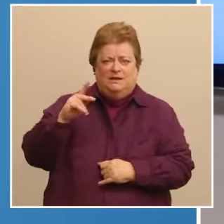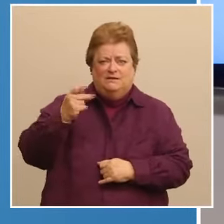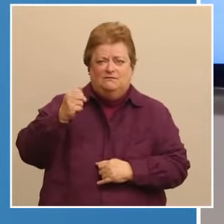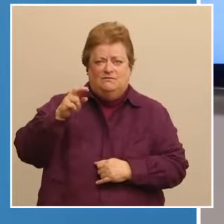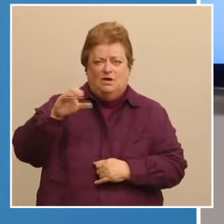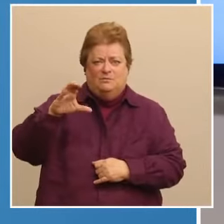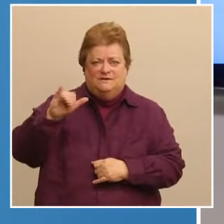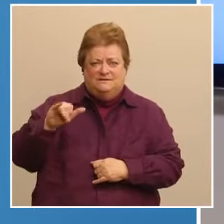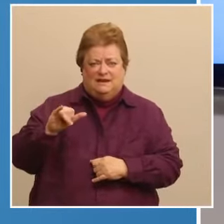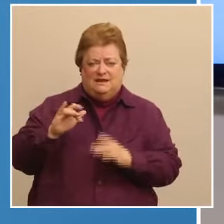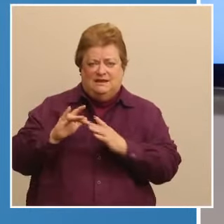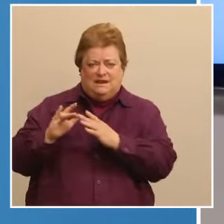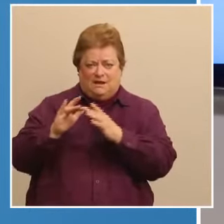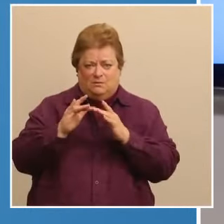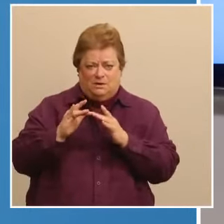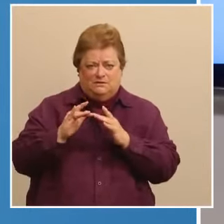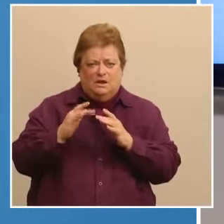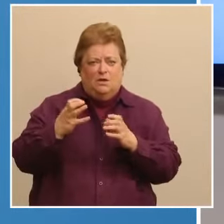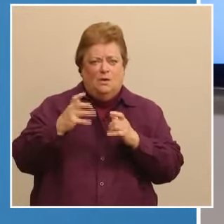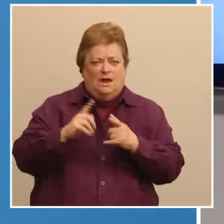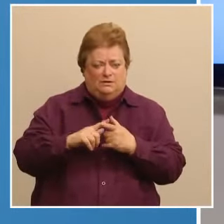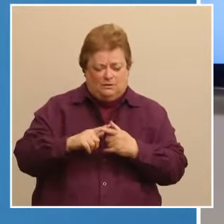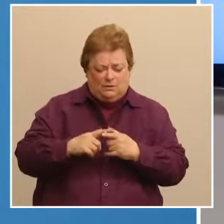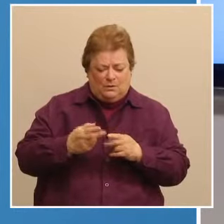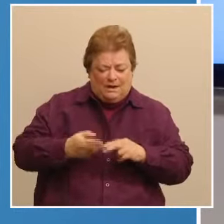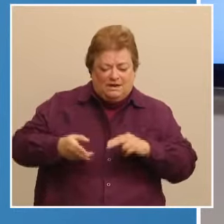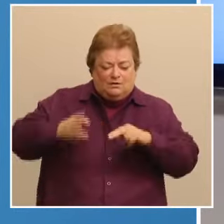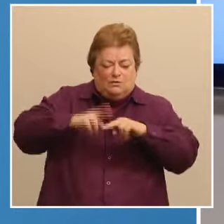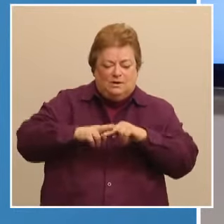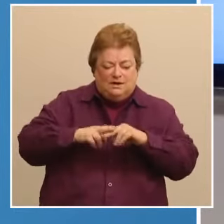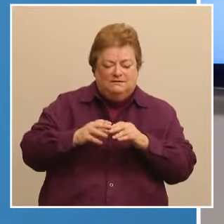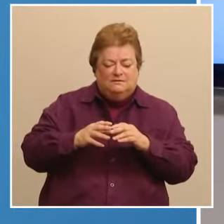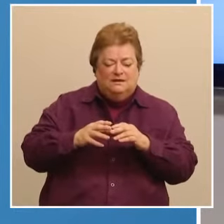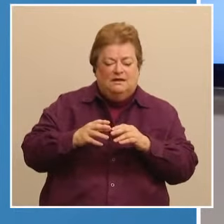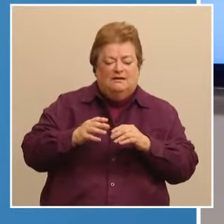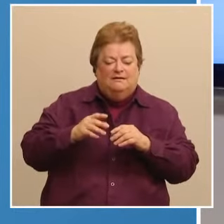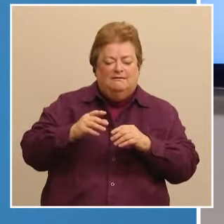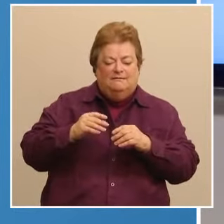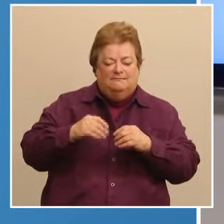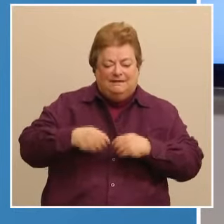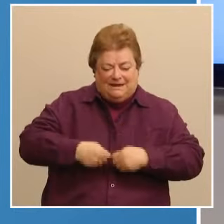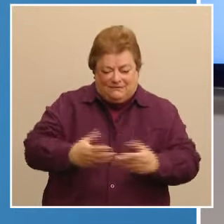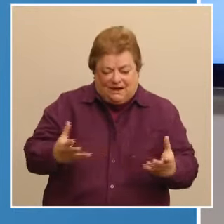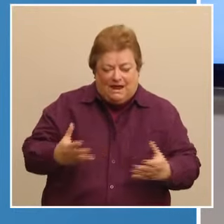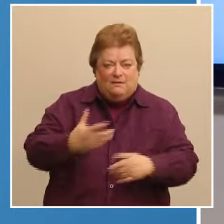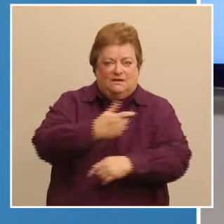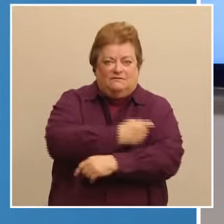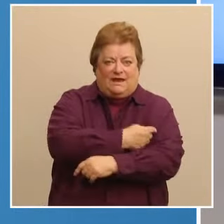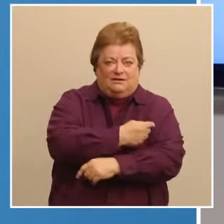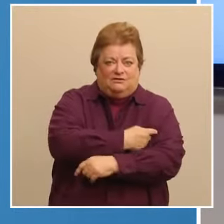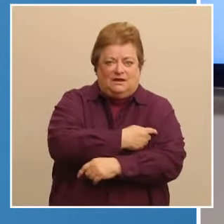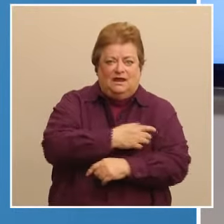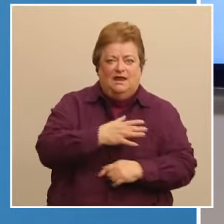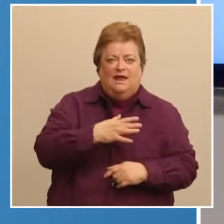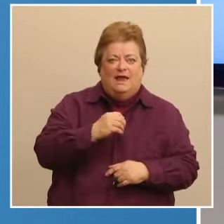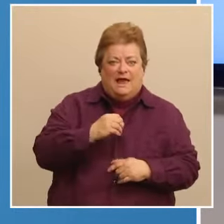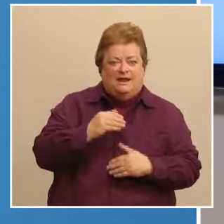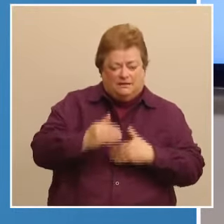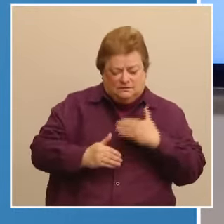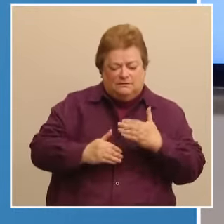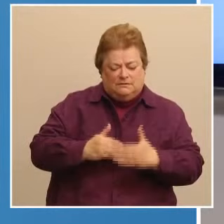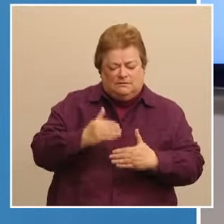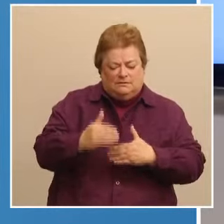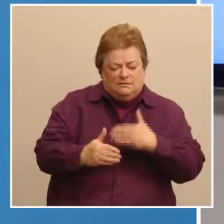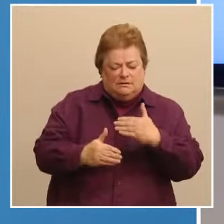networks. The goal is to increase COVID-19 vaccinations across the country, and it's rolling out incrementally based on